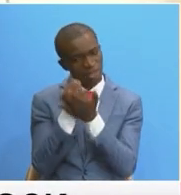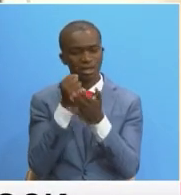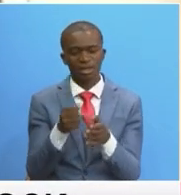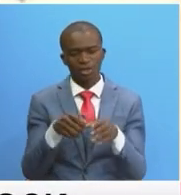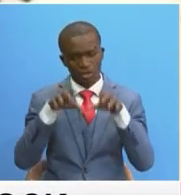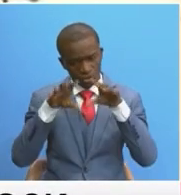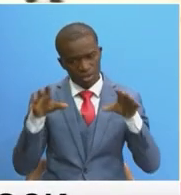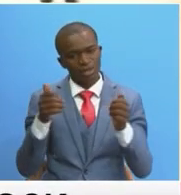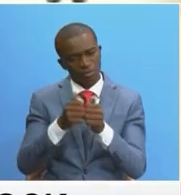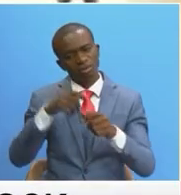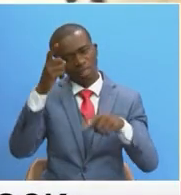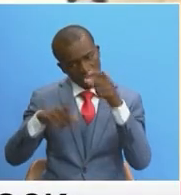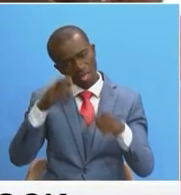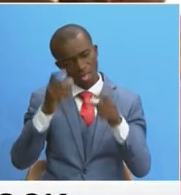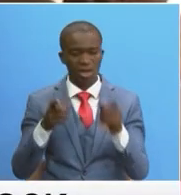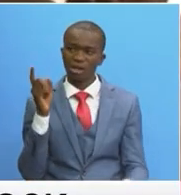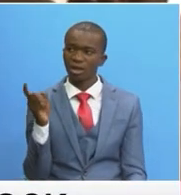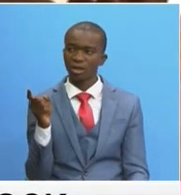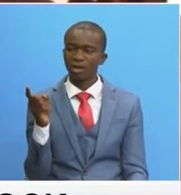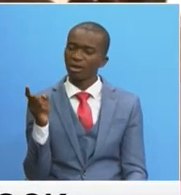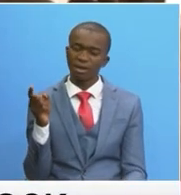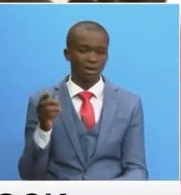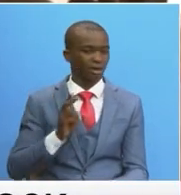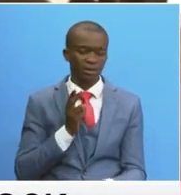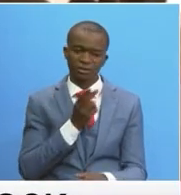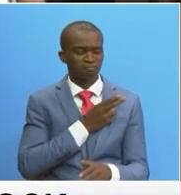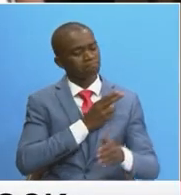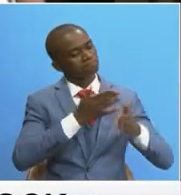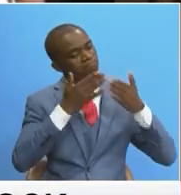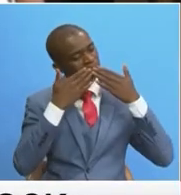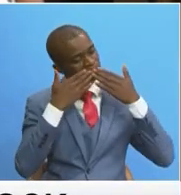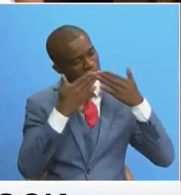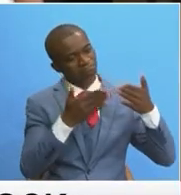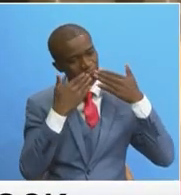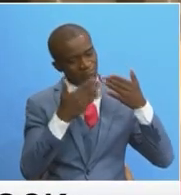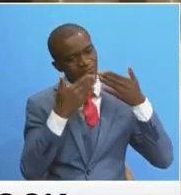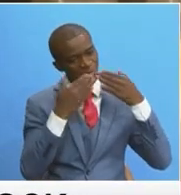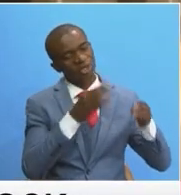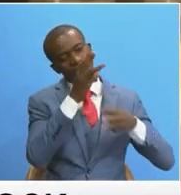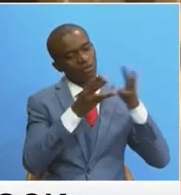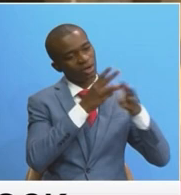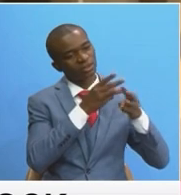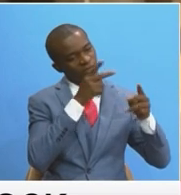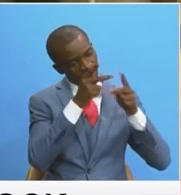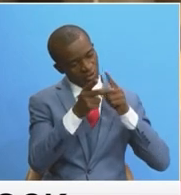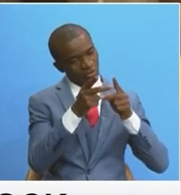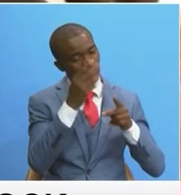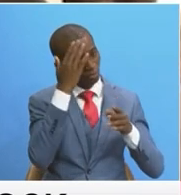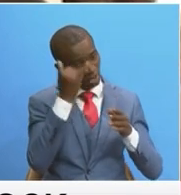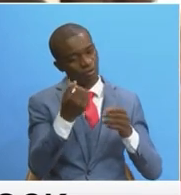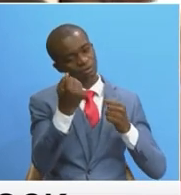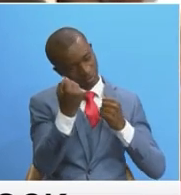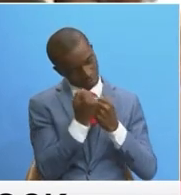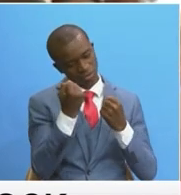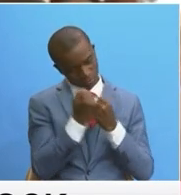with disabilities. We are very grateful to you, World Vision, for your support, especially to